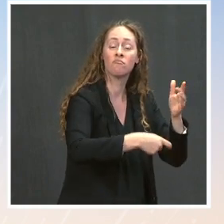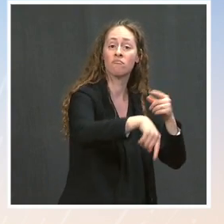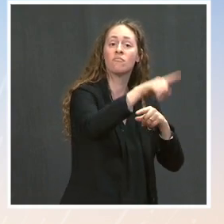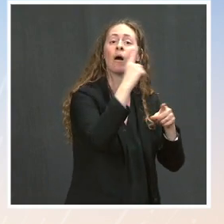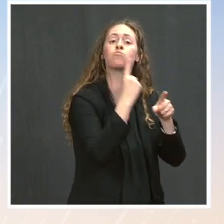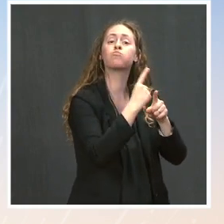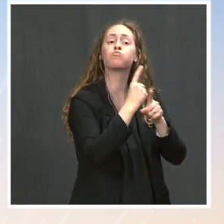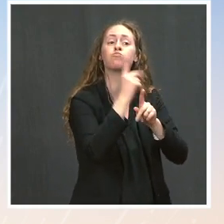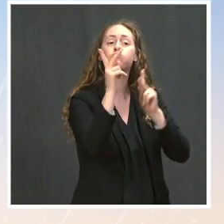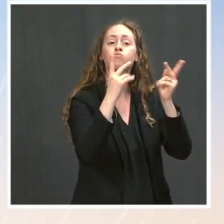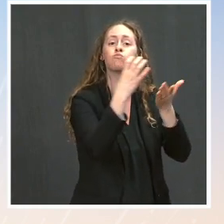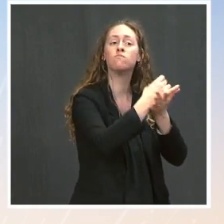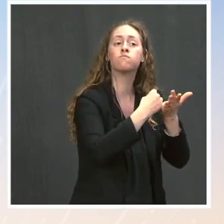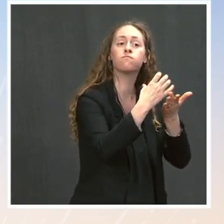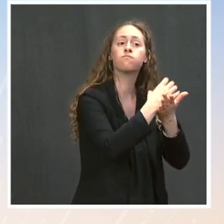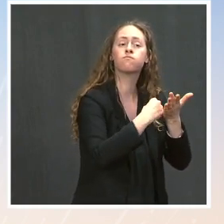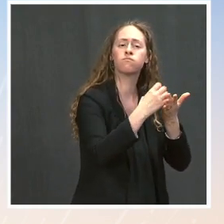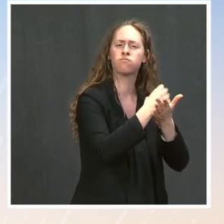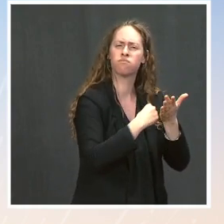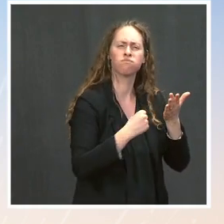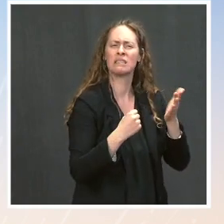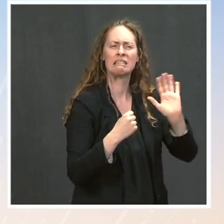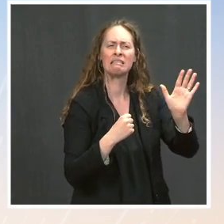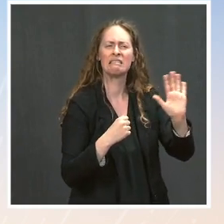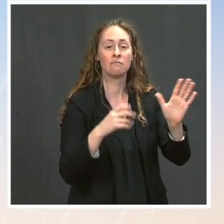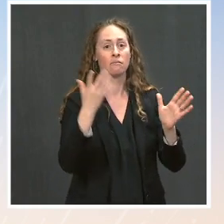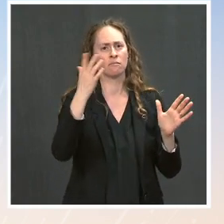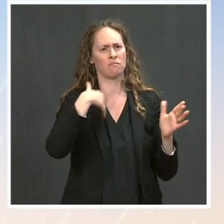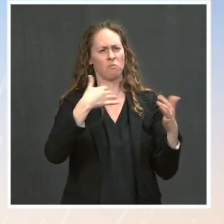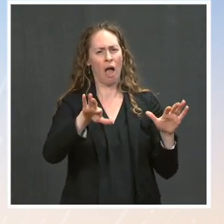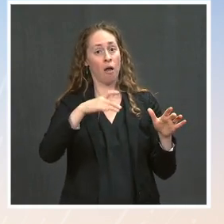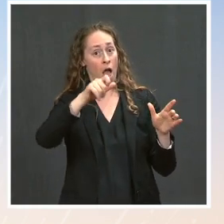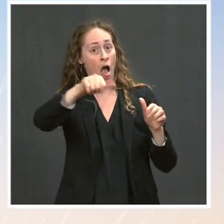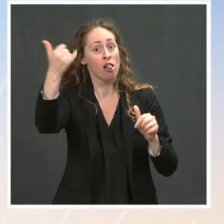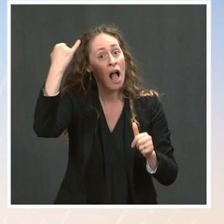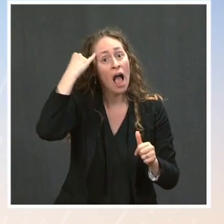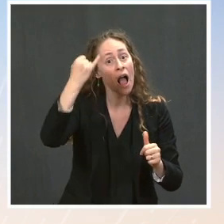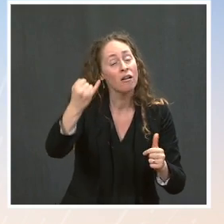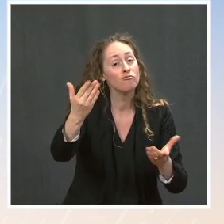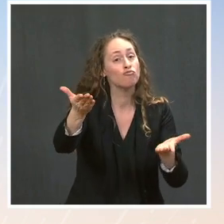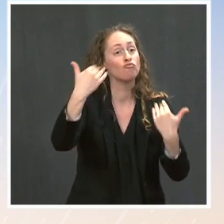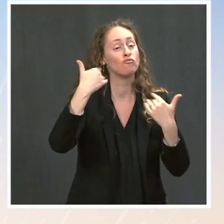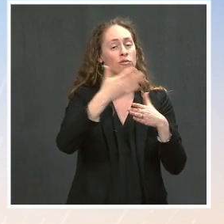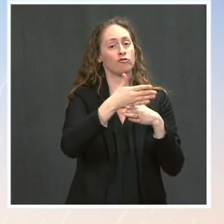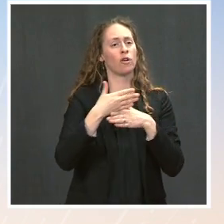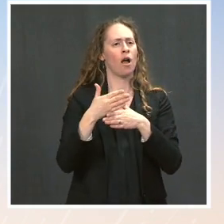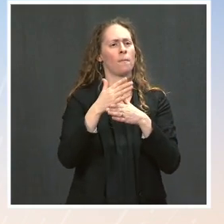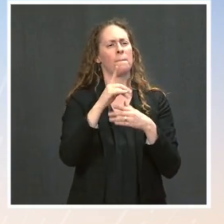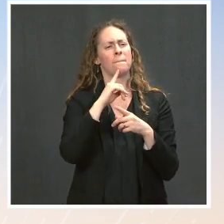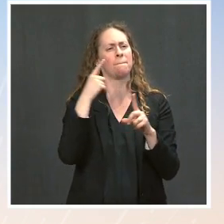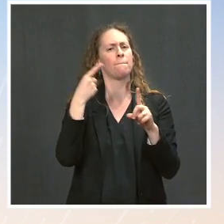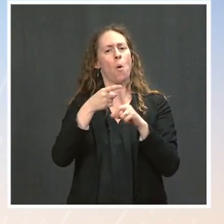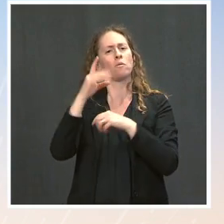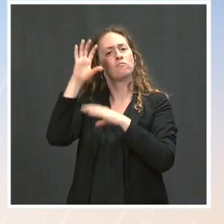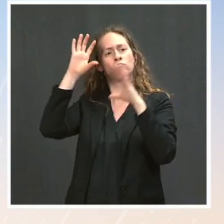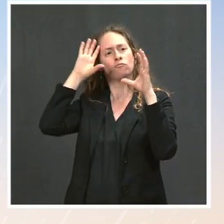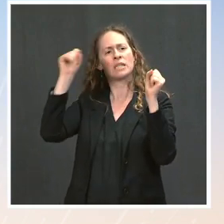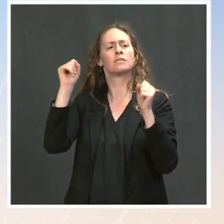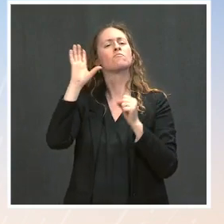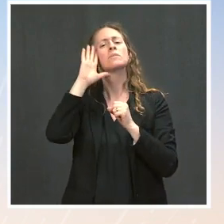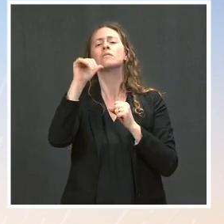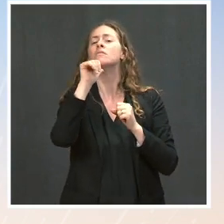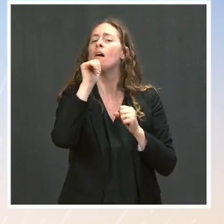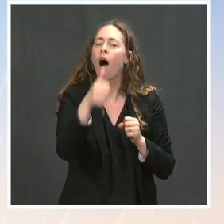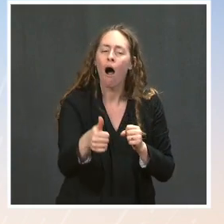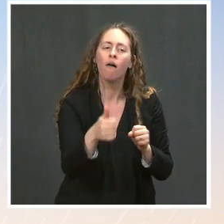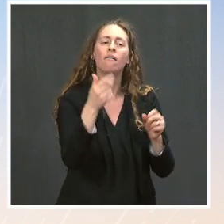for it. If people have alternative ways, we are open to hear from them. But the bottom line is the president's not going to raise taxes on people making less than